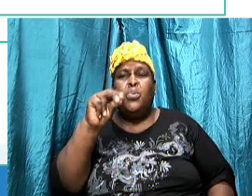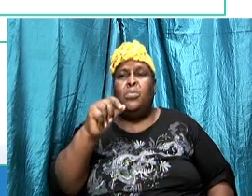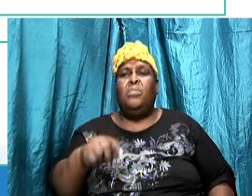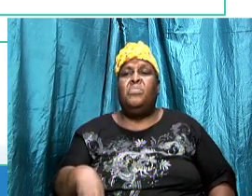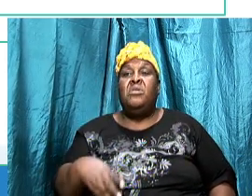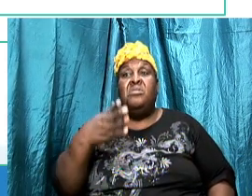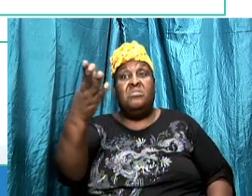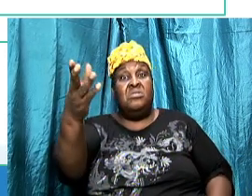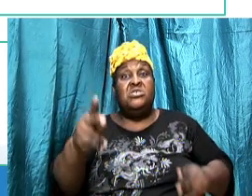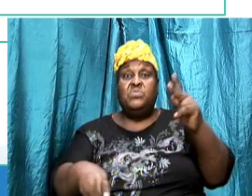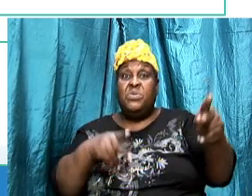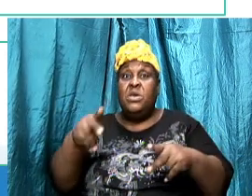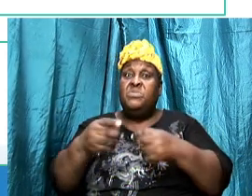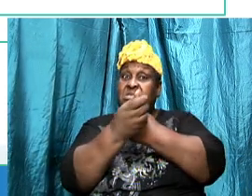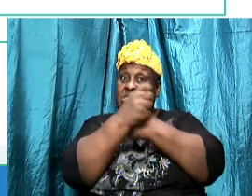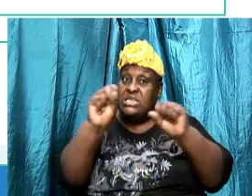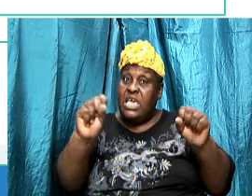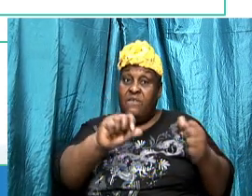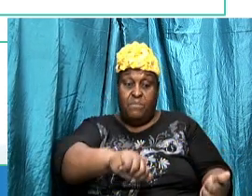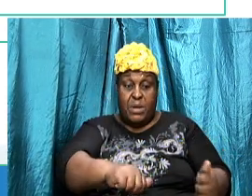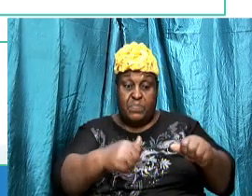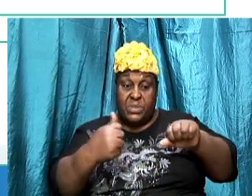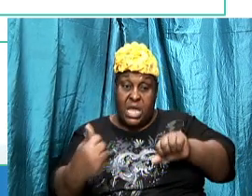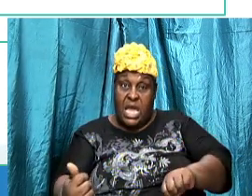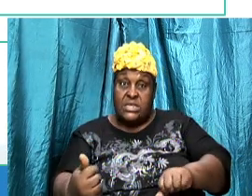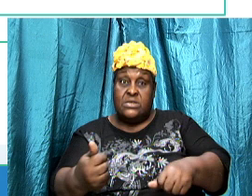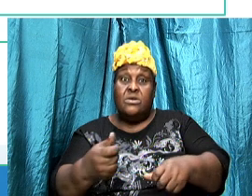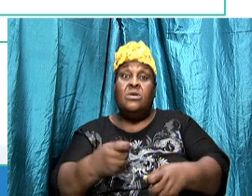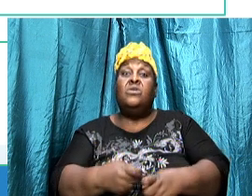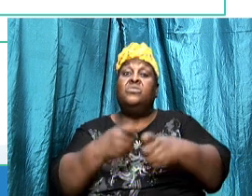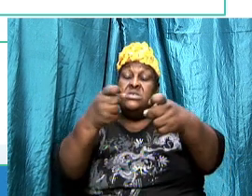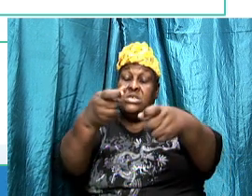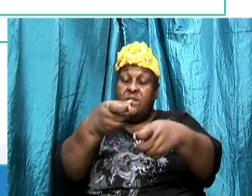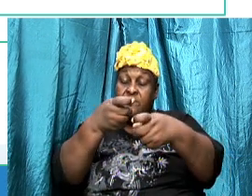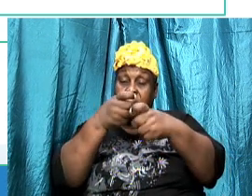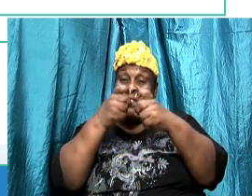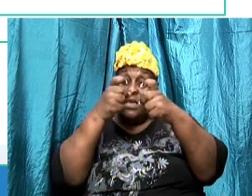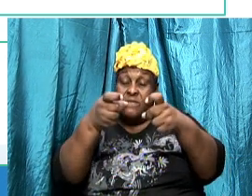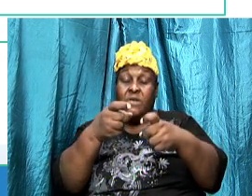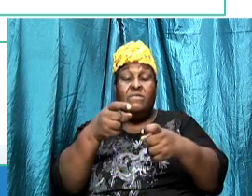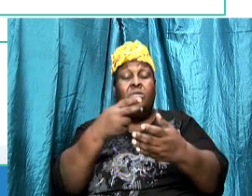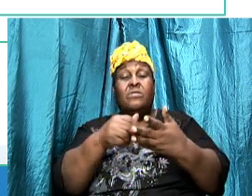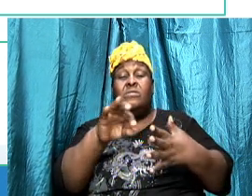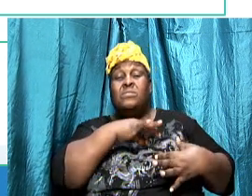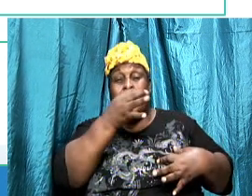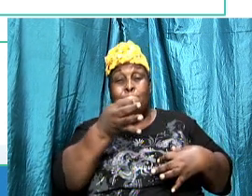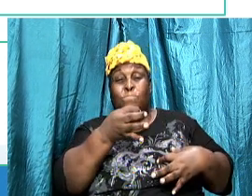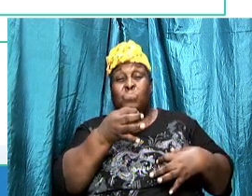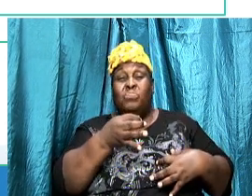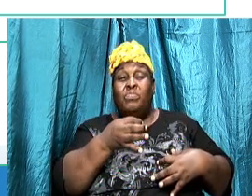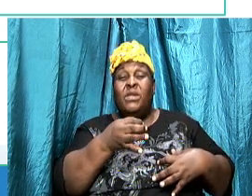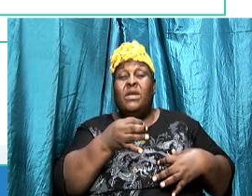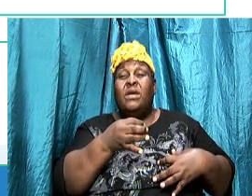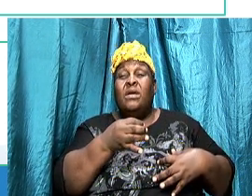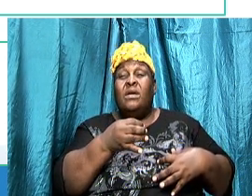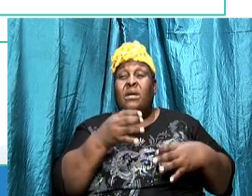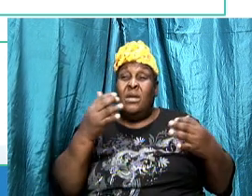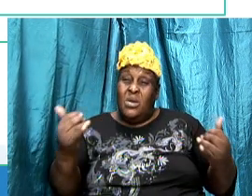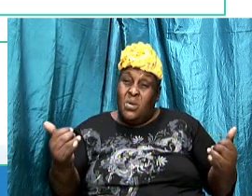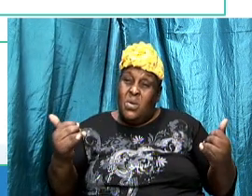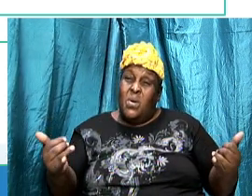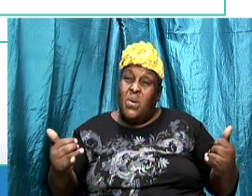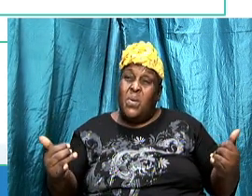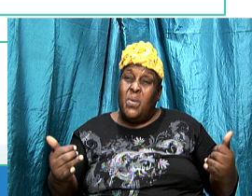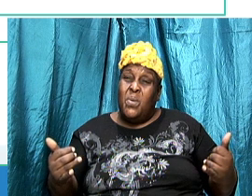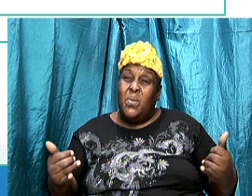were saved. They were baptized. They received the gift of the Holy Ghost in types, as it were, because now I'm